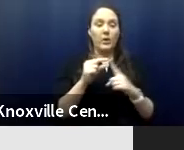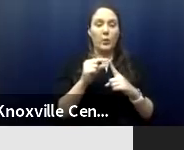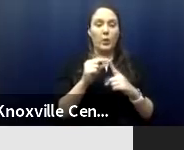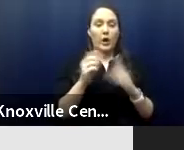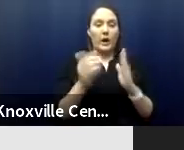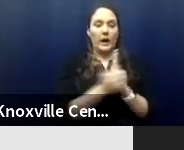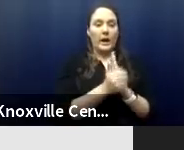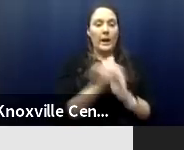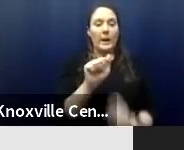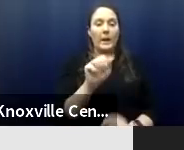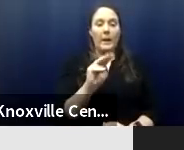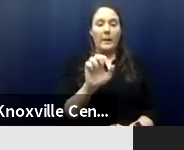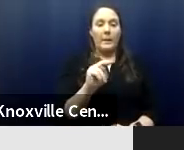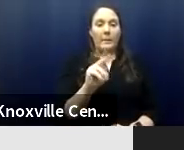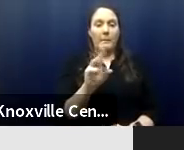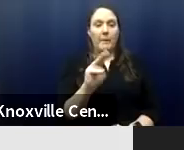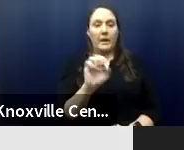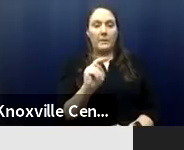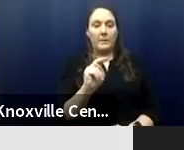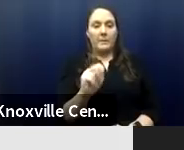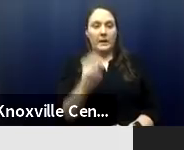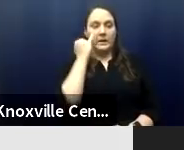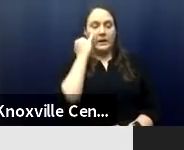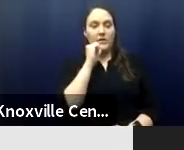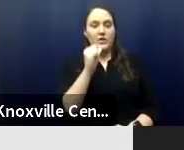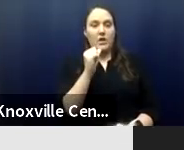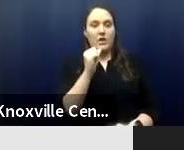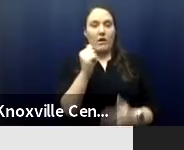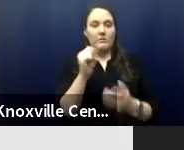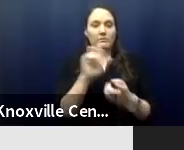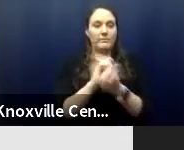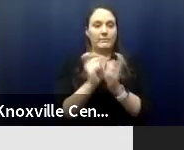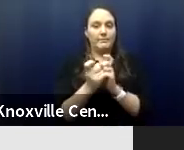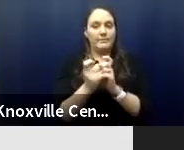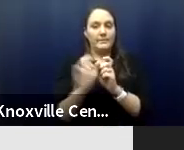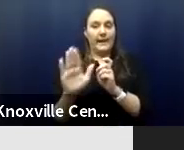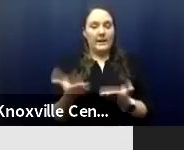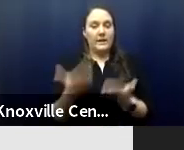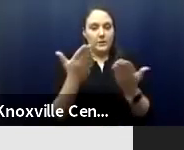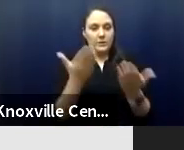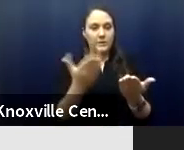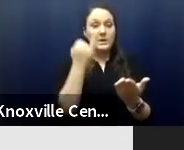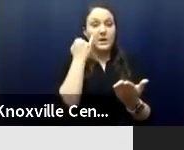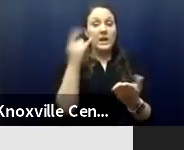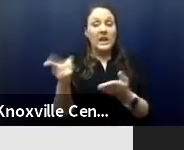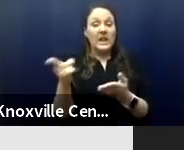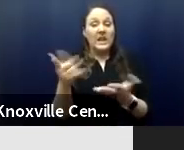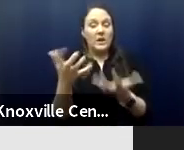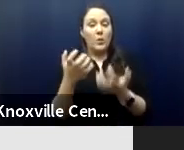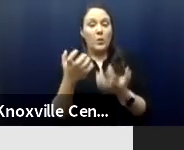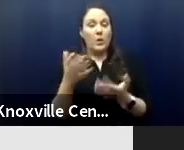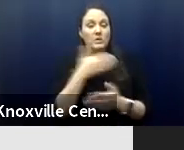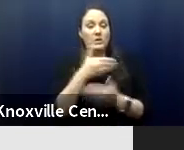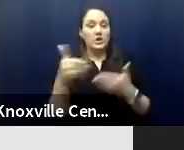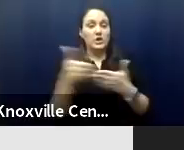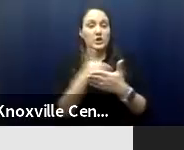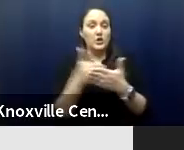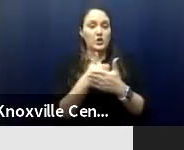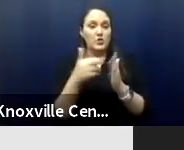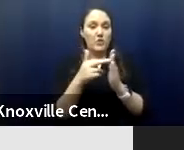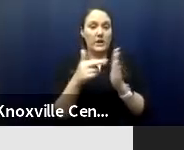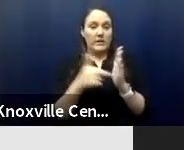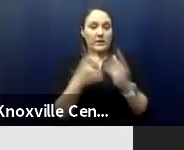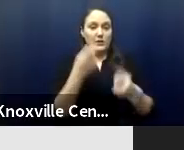amending Dr. O'Brien's motion. That is, he's moving for a new regulation to be substituted for the one that is already